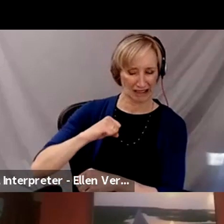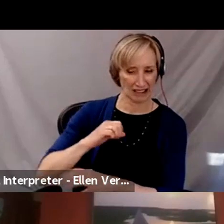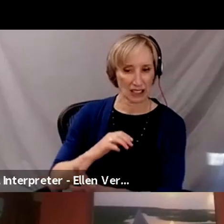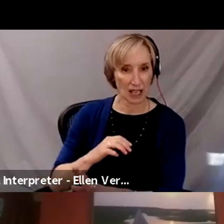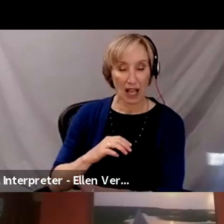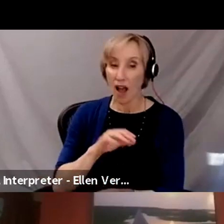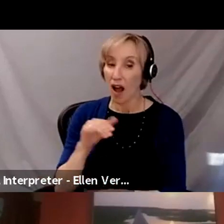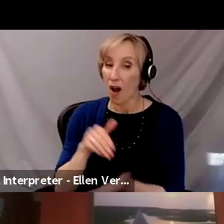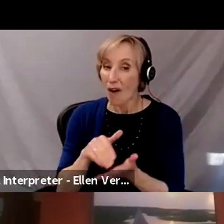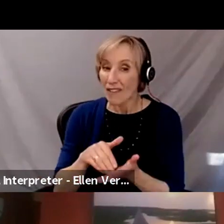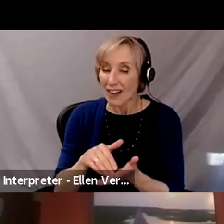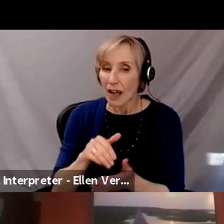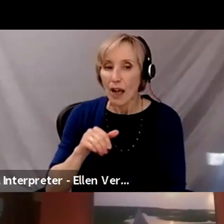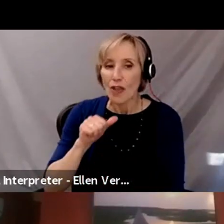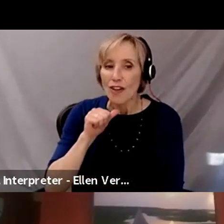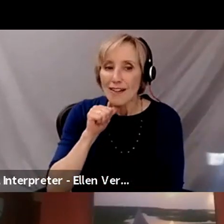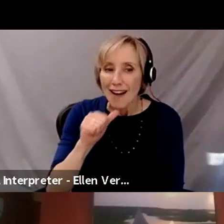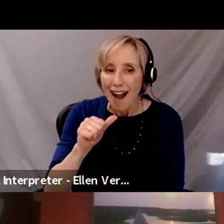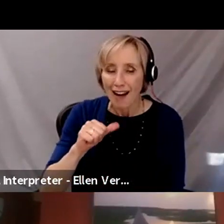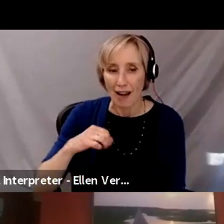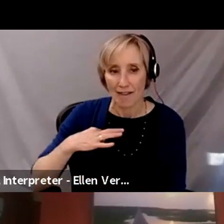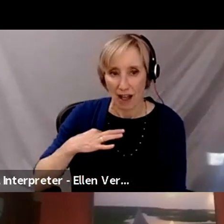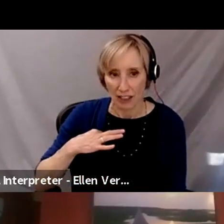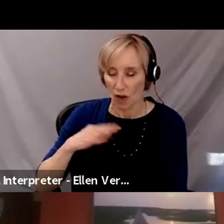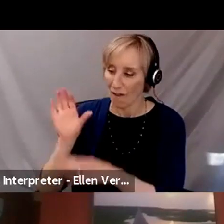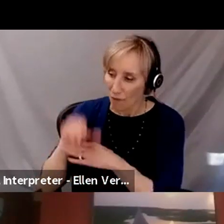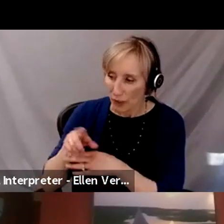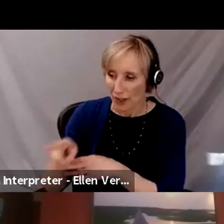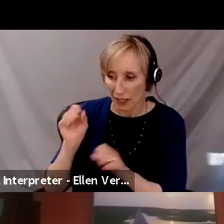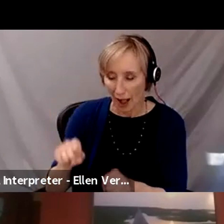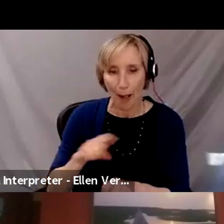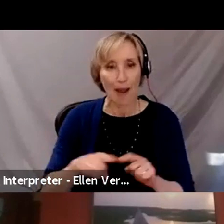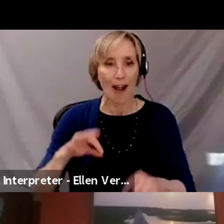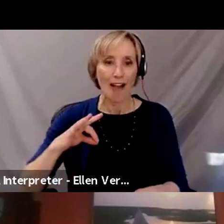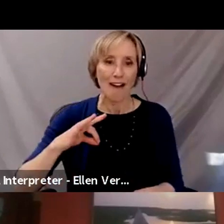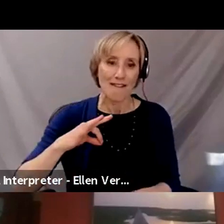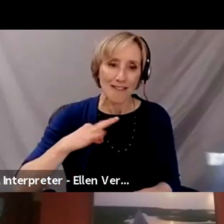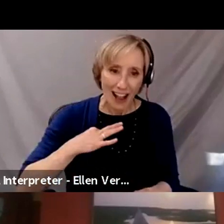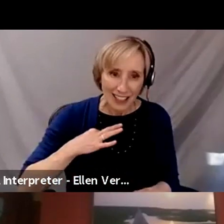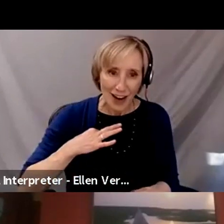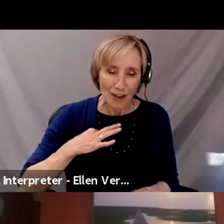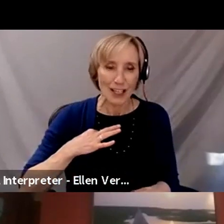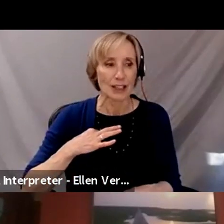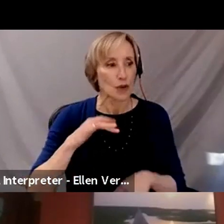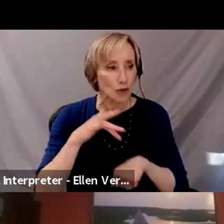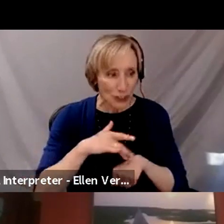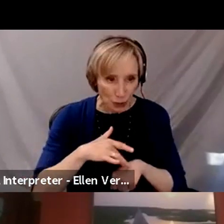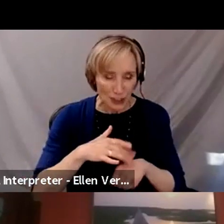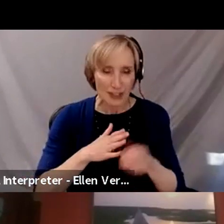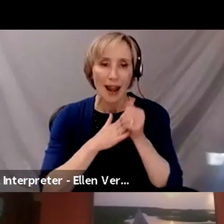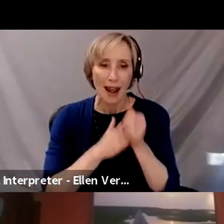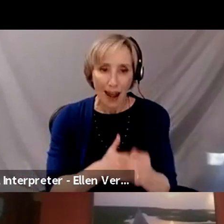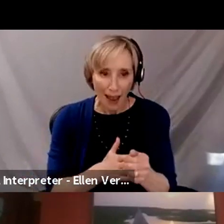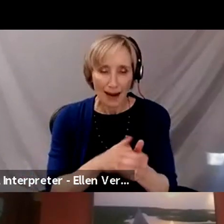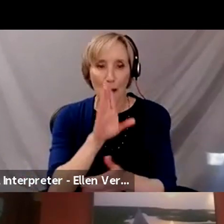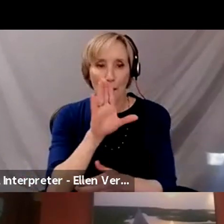involuntary resources. There's not enough voluntary community-led resources by trans people.